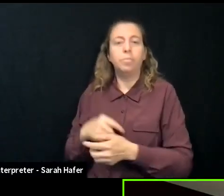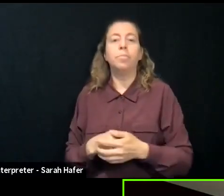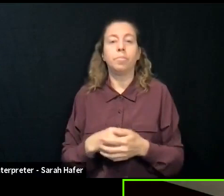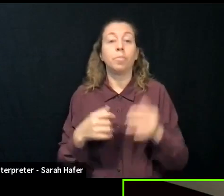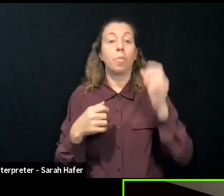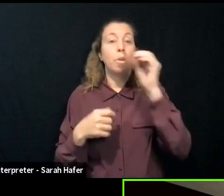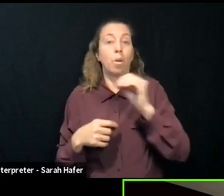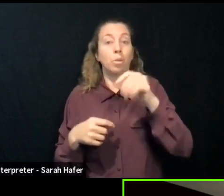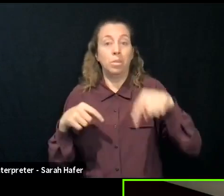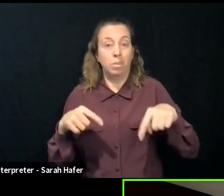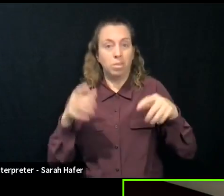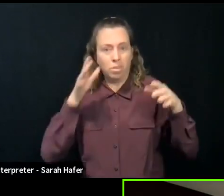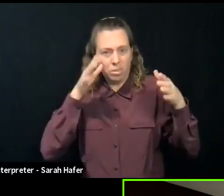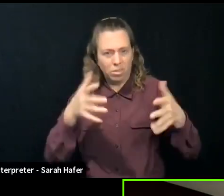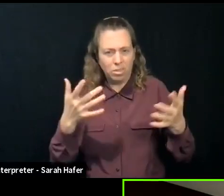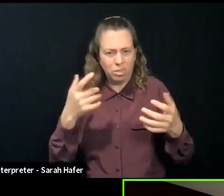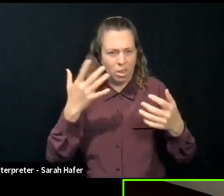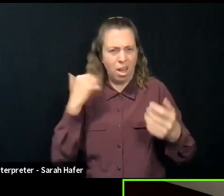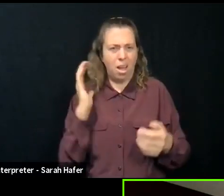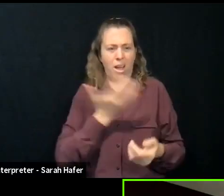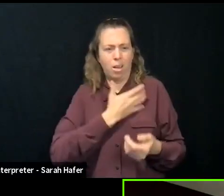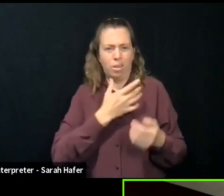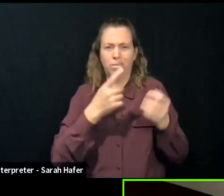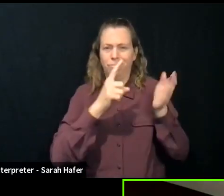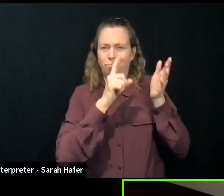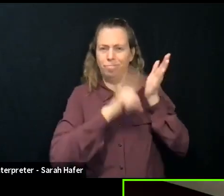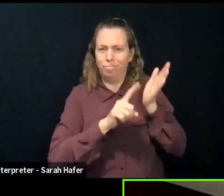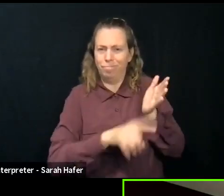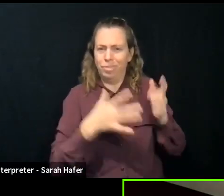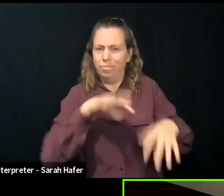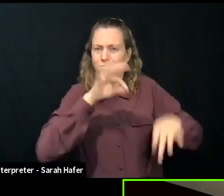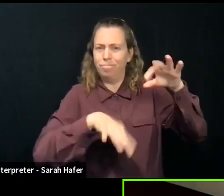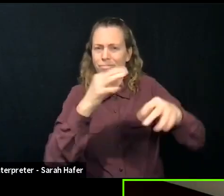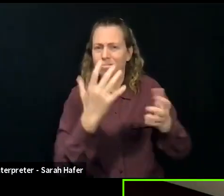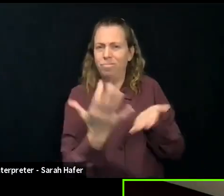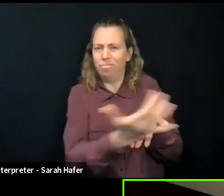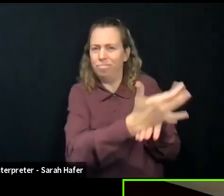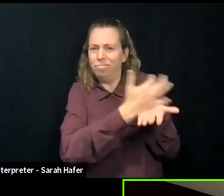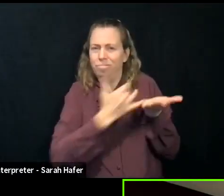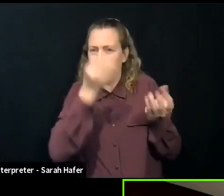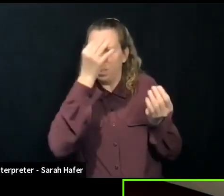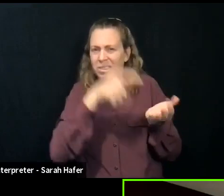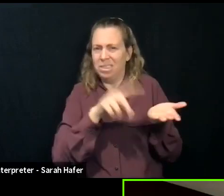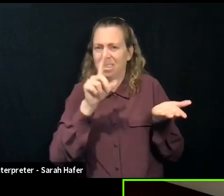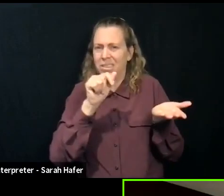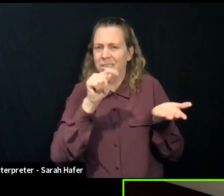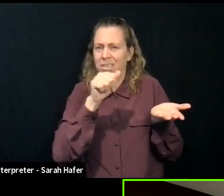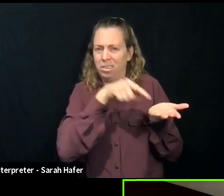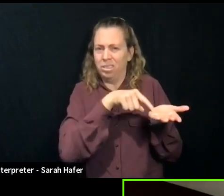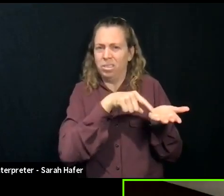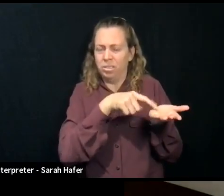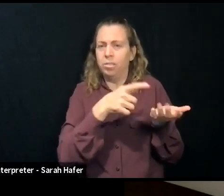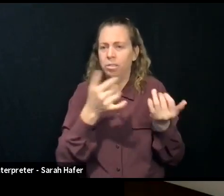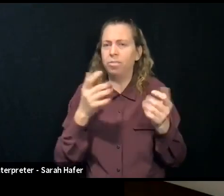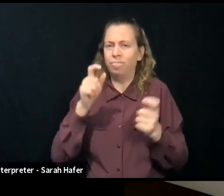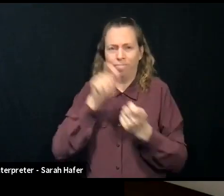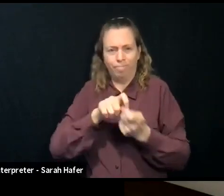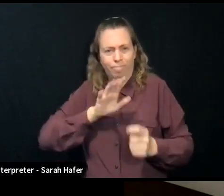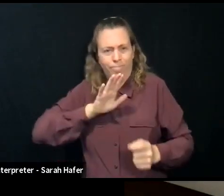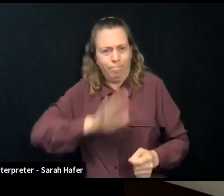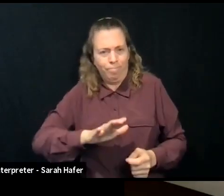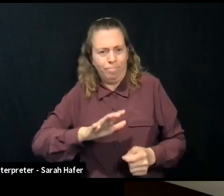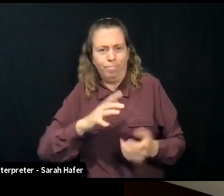I will follow with an update on the pandemic in Oregon, and then we will answer your questions. So